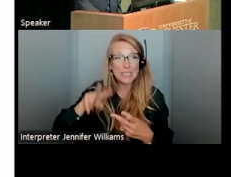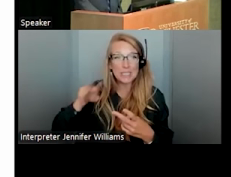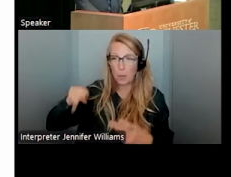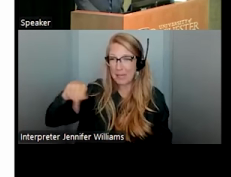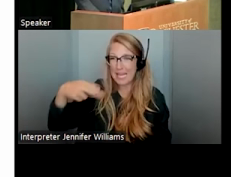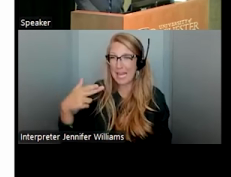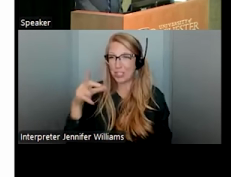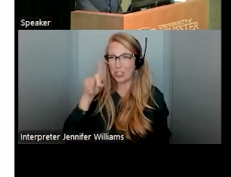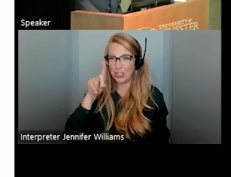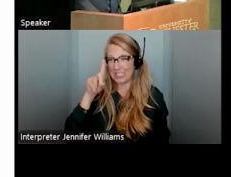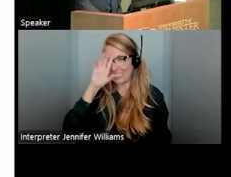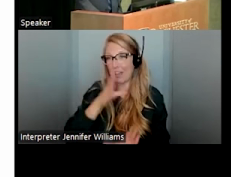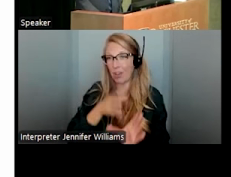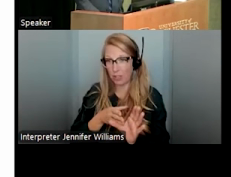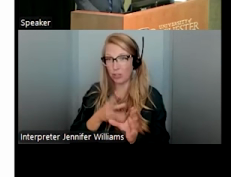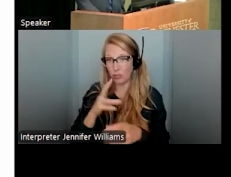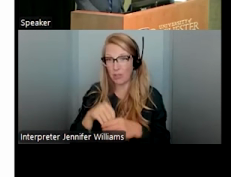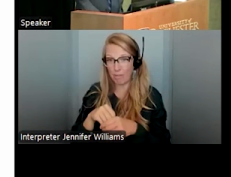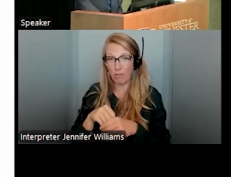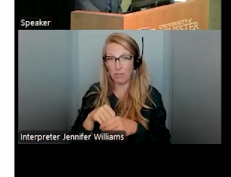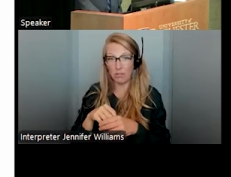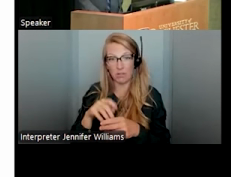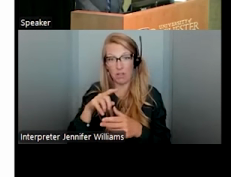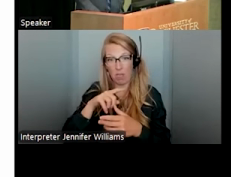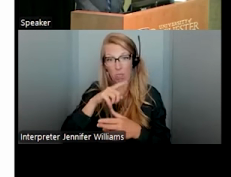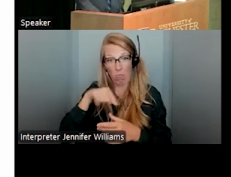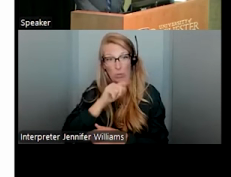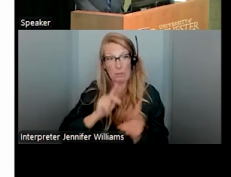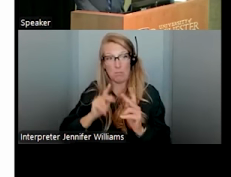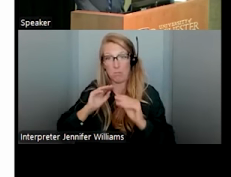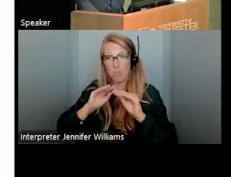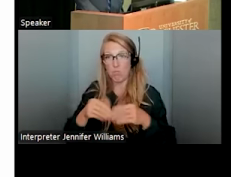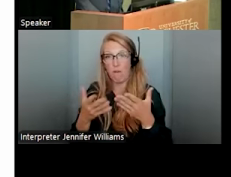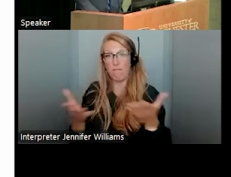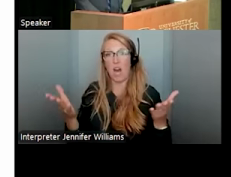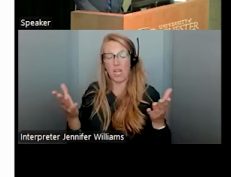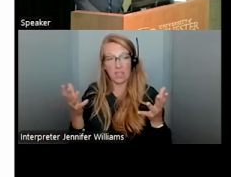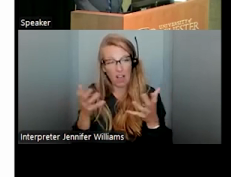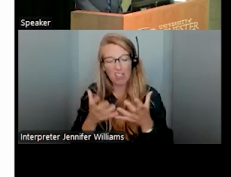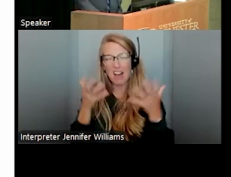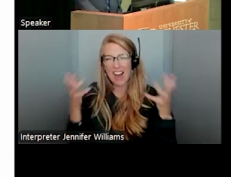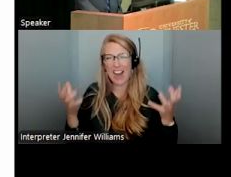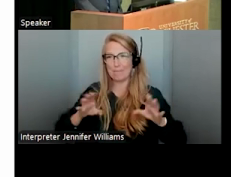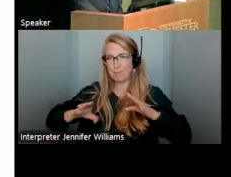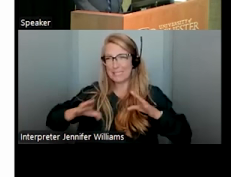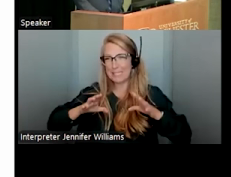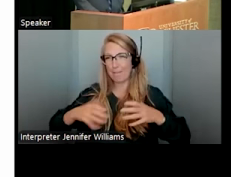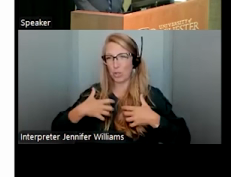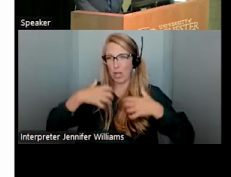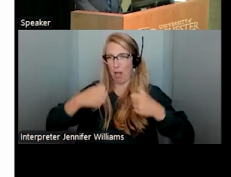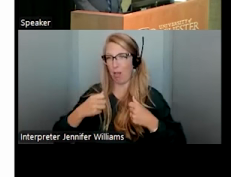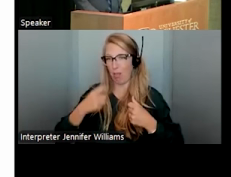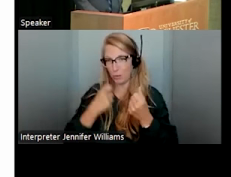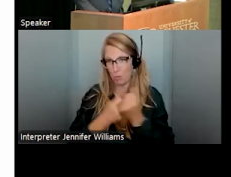psychologists, primary psychologists, who provides, you know, a lot of behavioral health support and